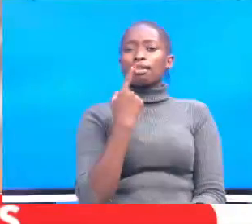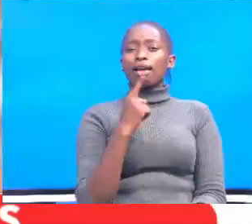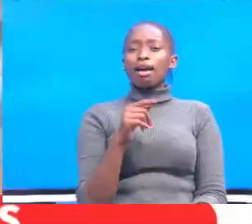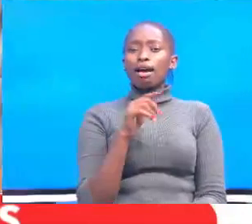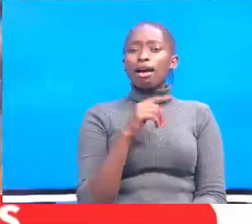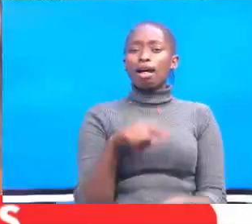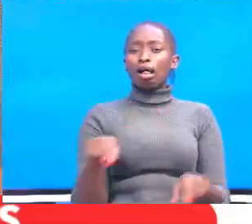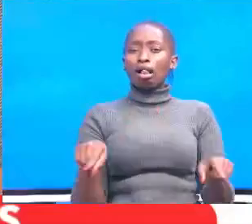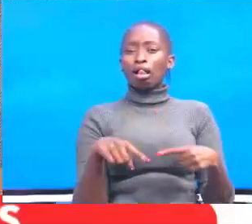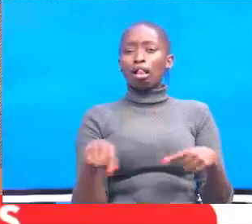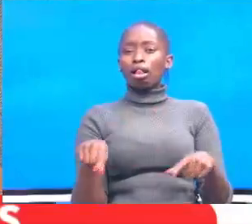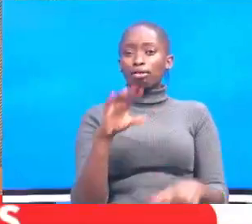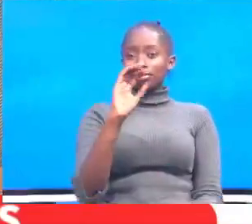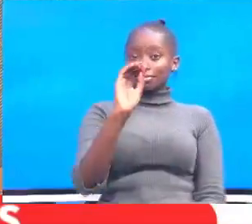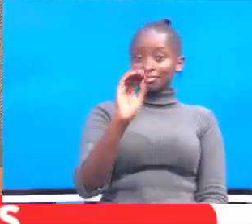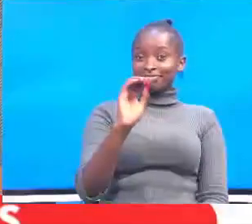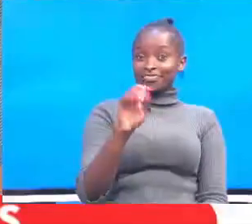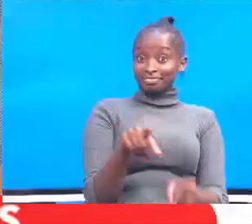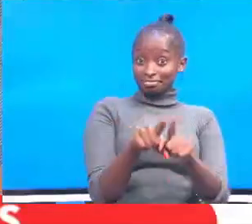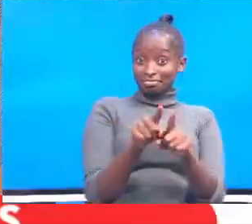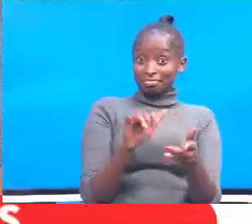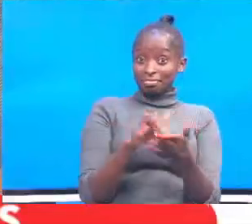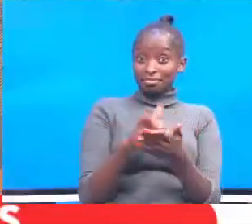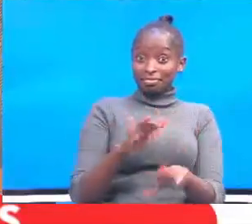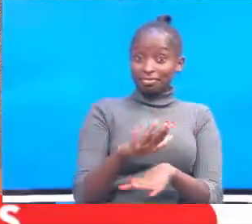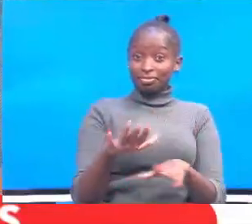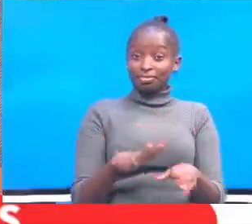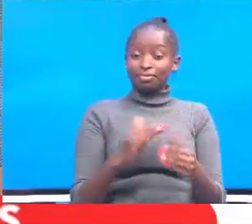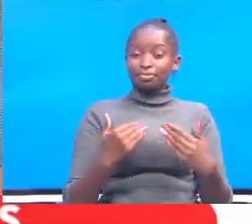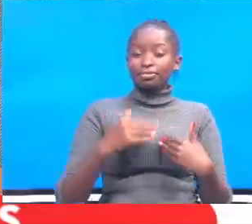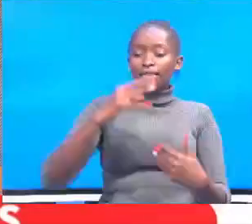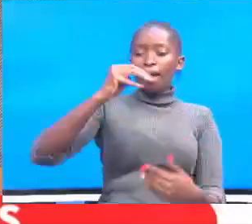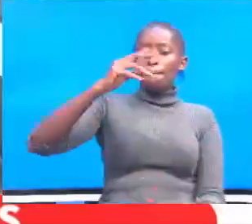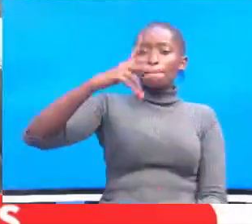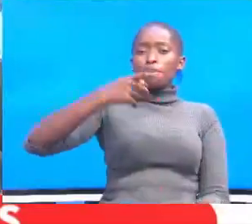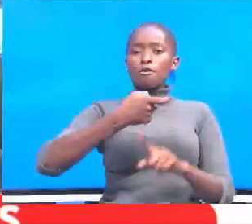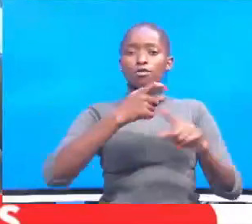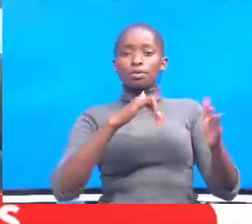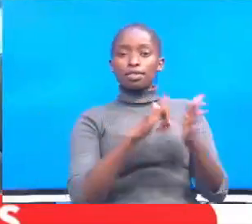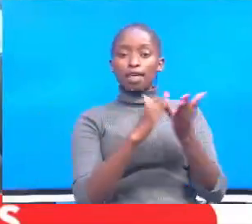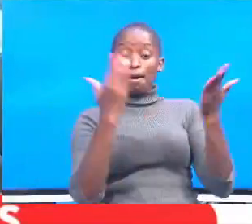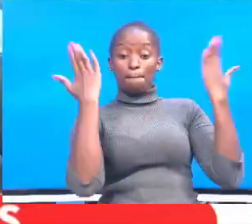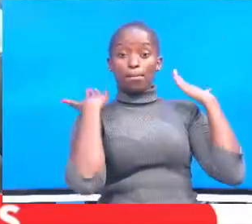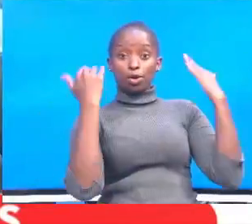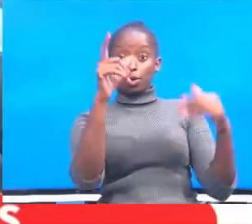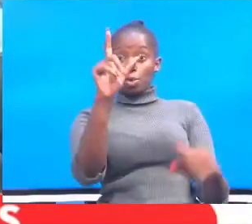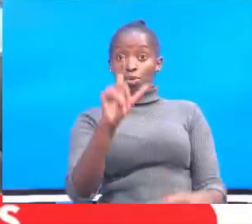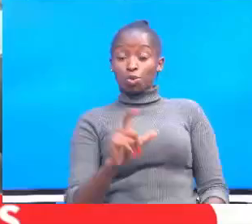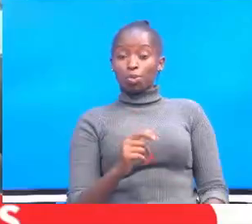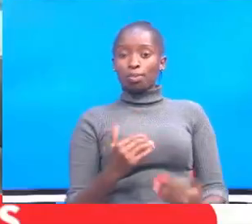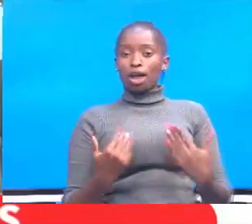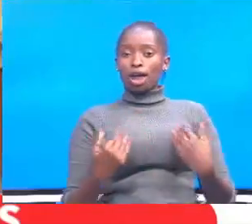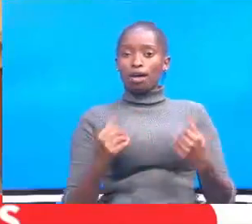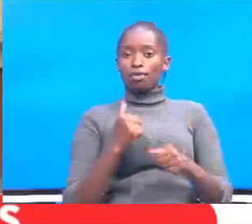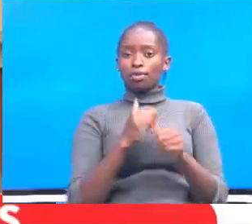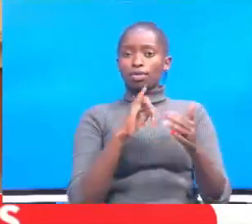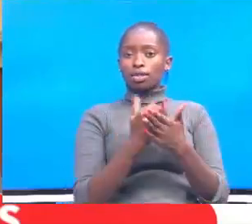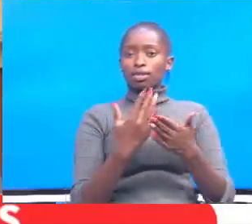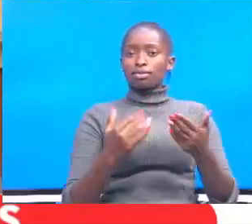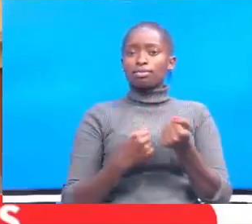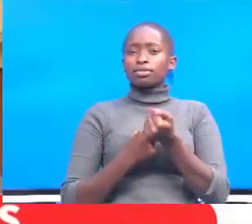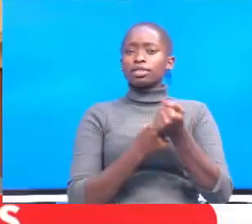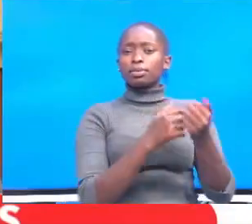the National Assembly, however, MPs drawn from the Meru region were visibly irked by those in support of the besieged